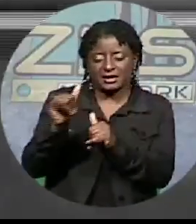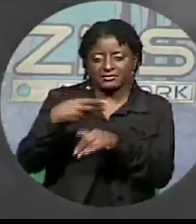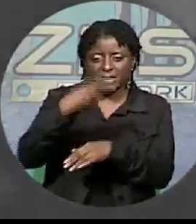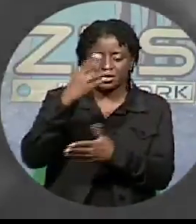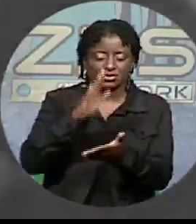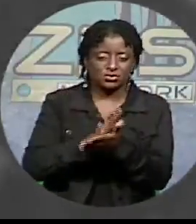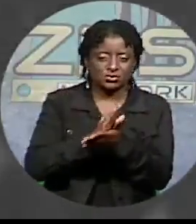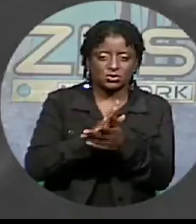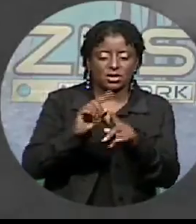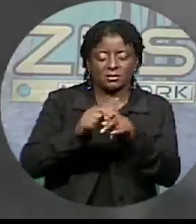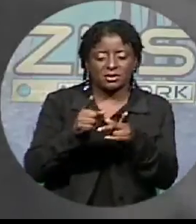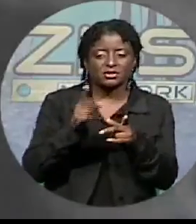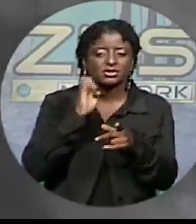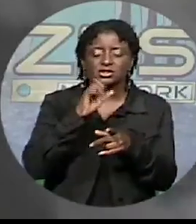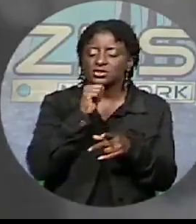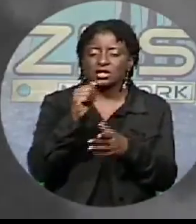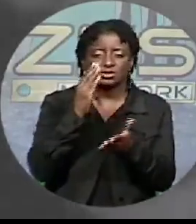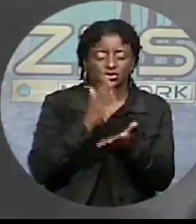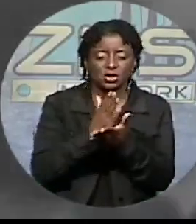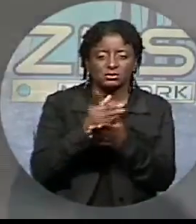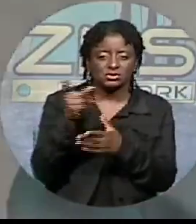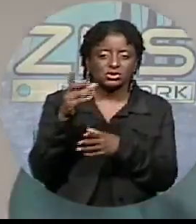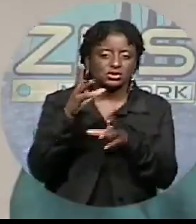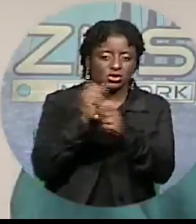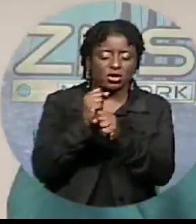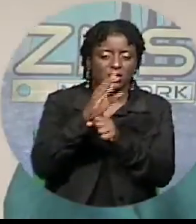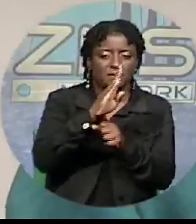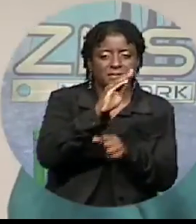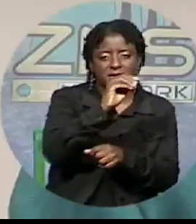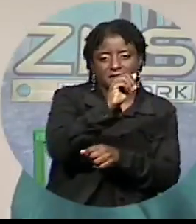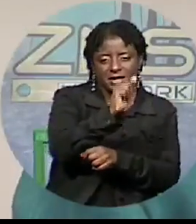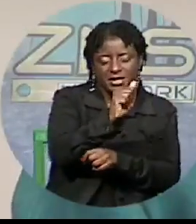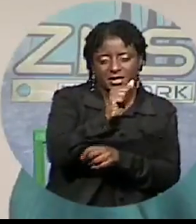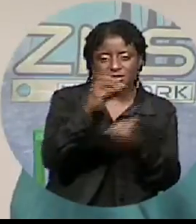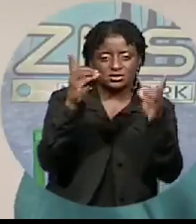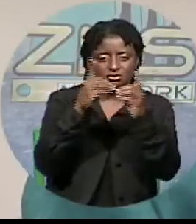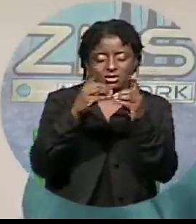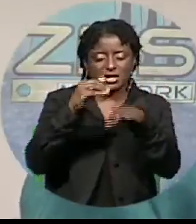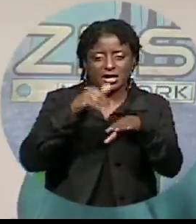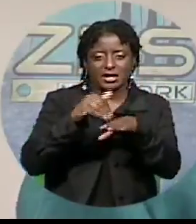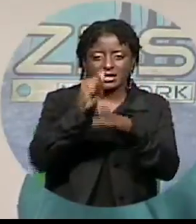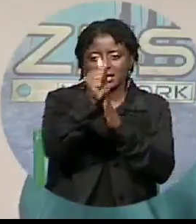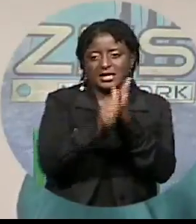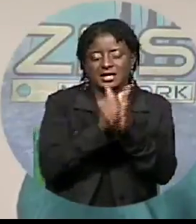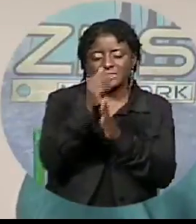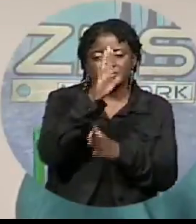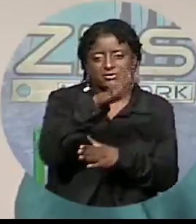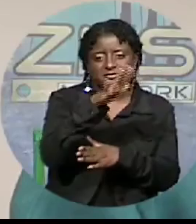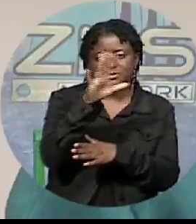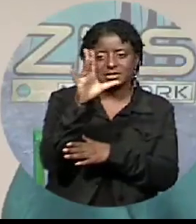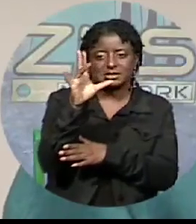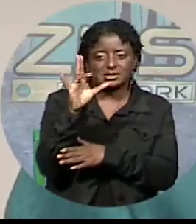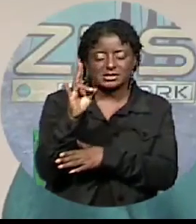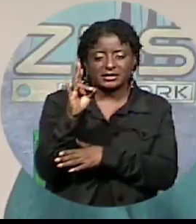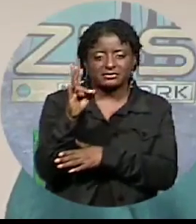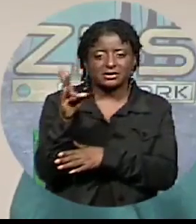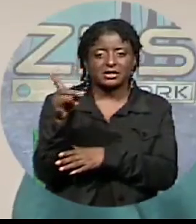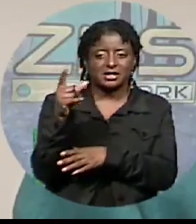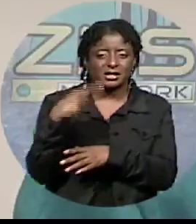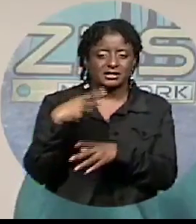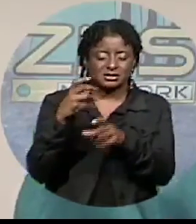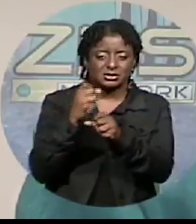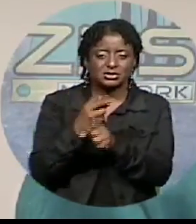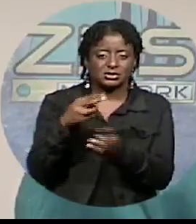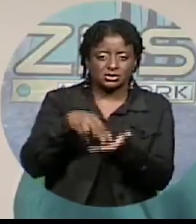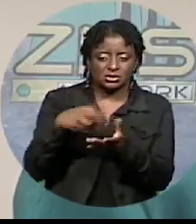a bachelor's degree at age 57. I stood up and I squeezed that and shook my hand. Everybody was wondering what happened to her.